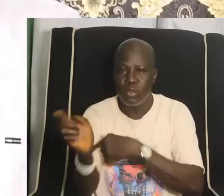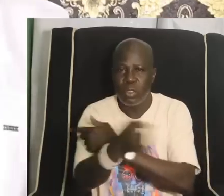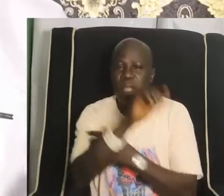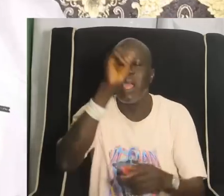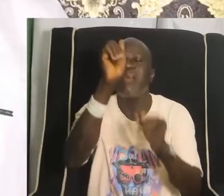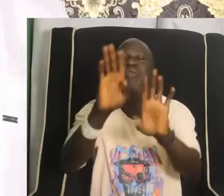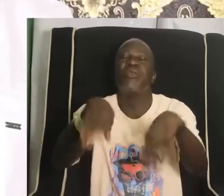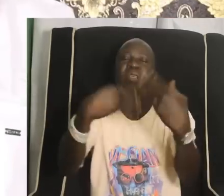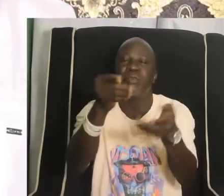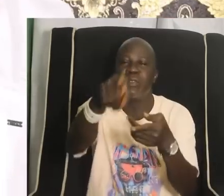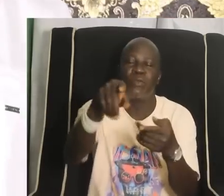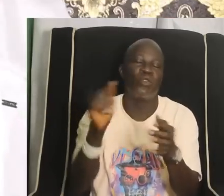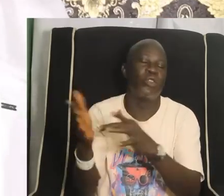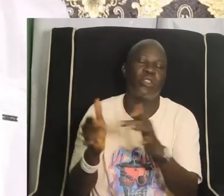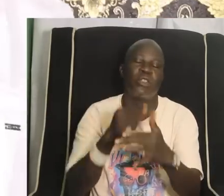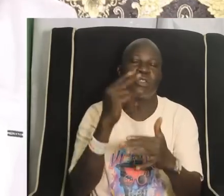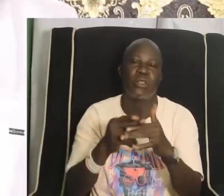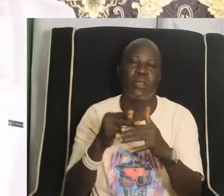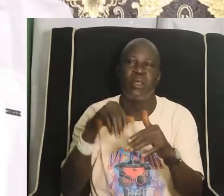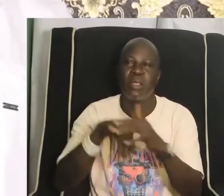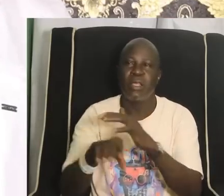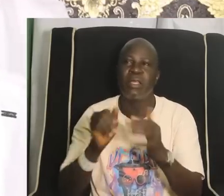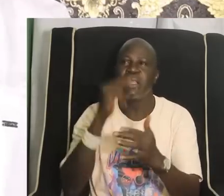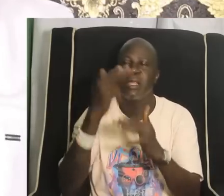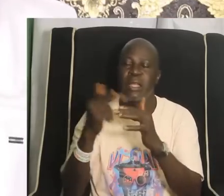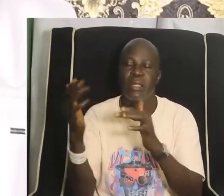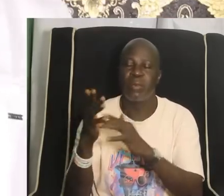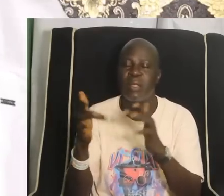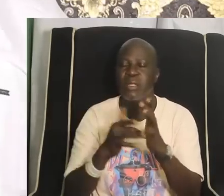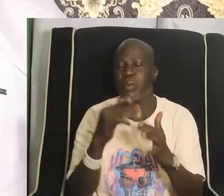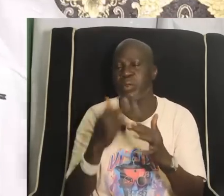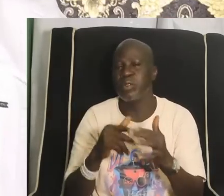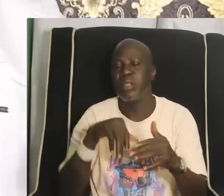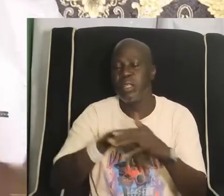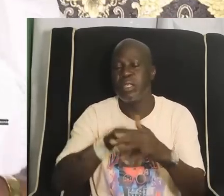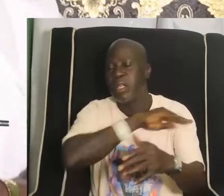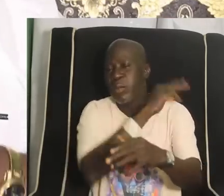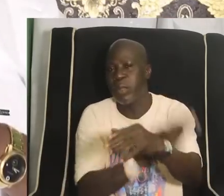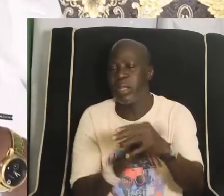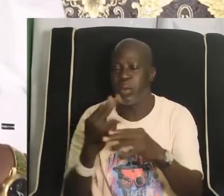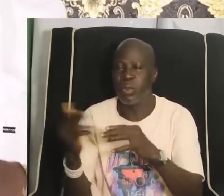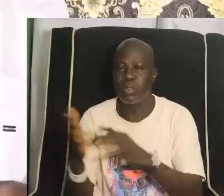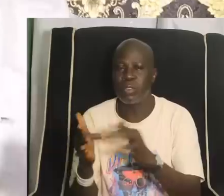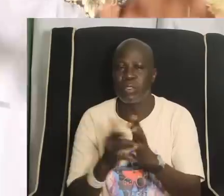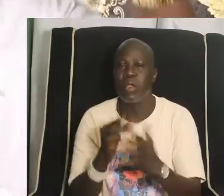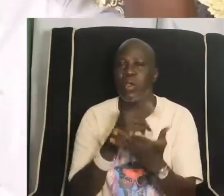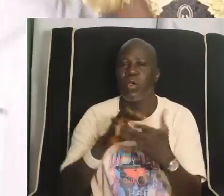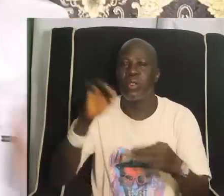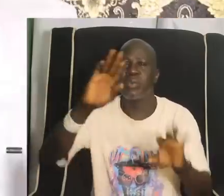da fun e. Ebun we release it to you today. Ma juri ki na bara fanu ka. In the mighty name of Jesus. Oruko Jesus.